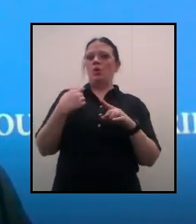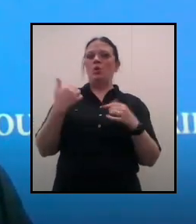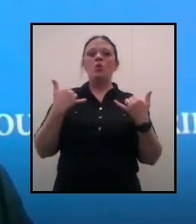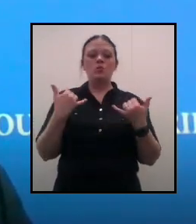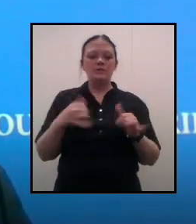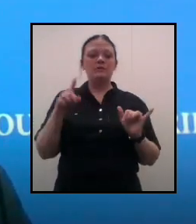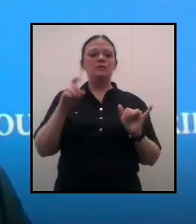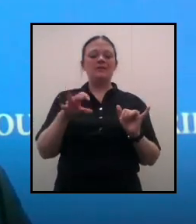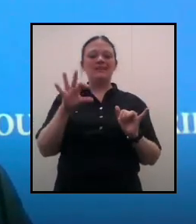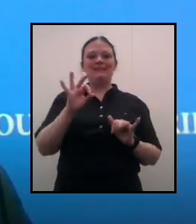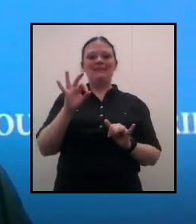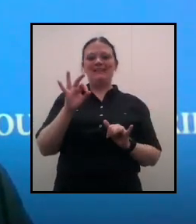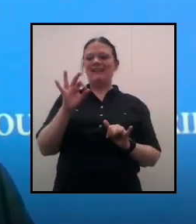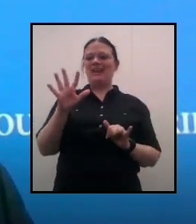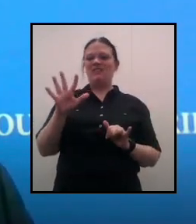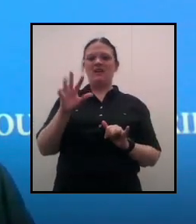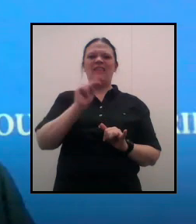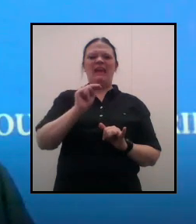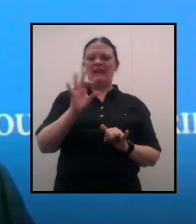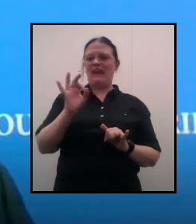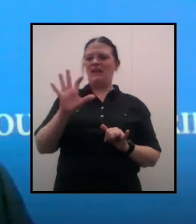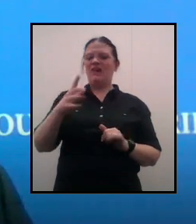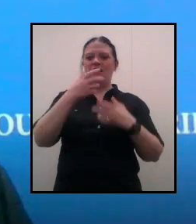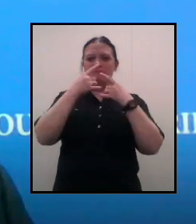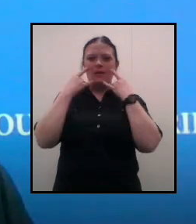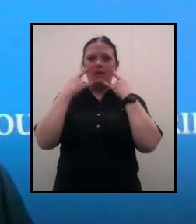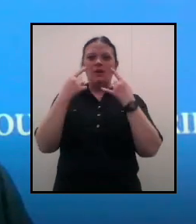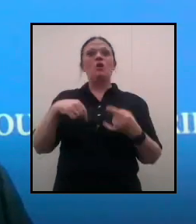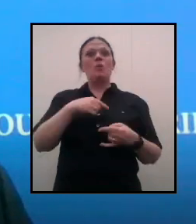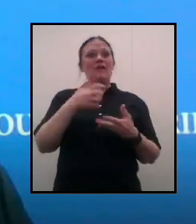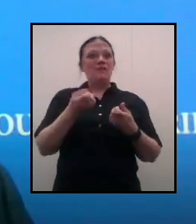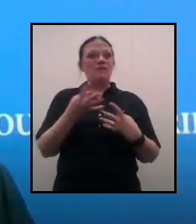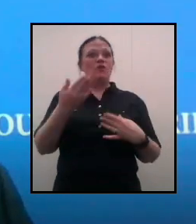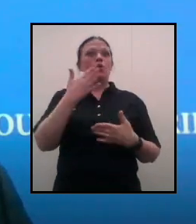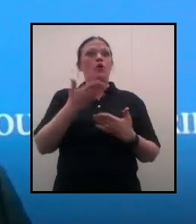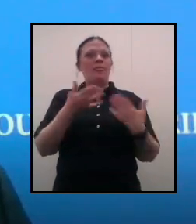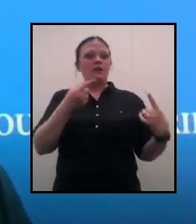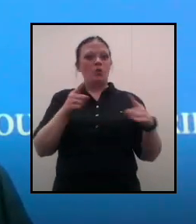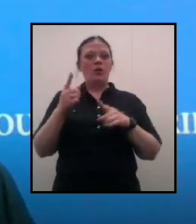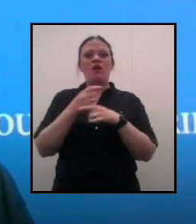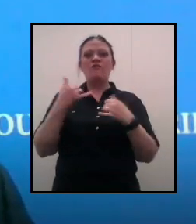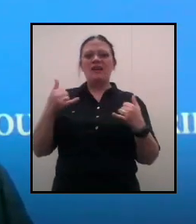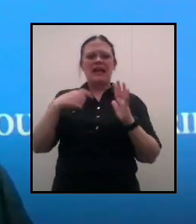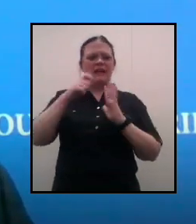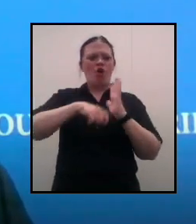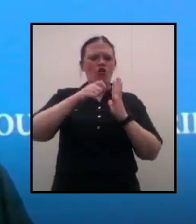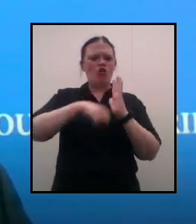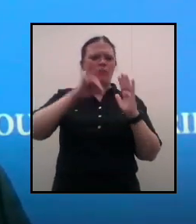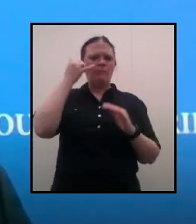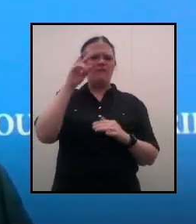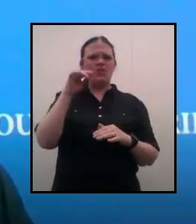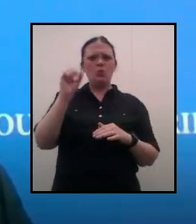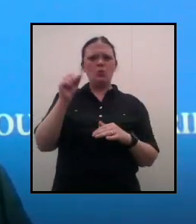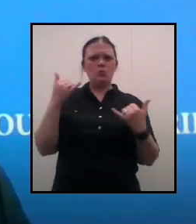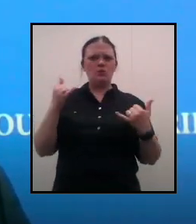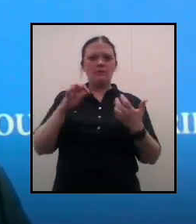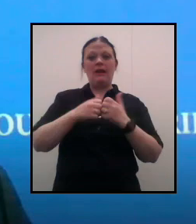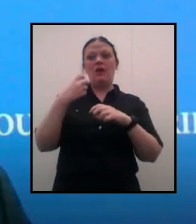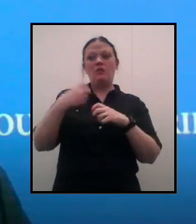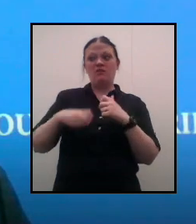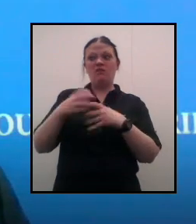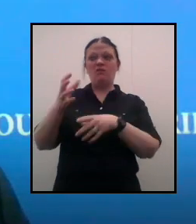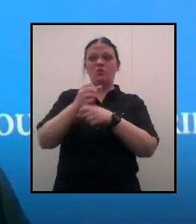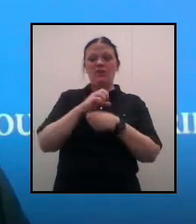N95s, and we have a couple really good things that are going on right now that if go well, and there was an article in the Buffalo News today about how difficult it can be to